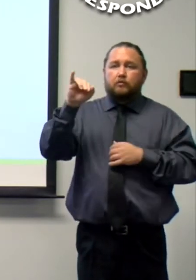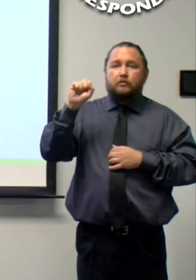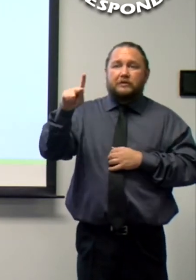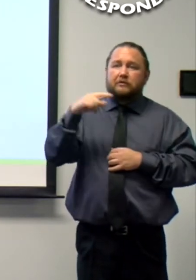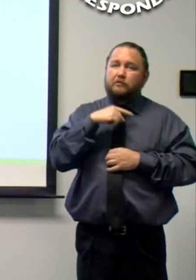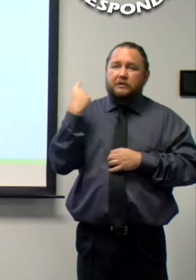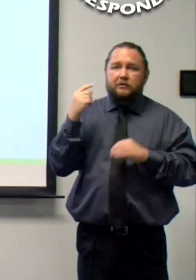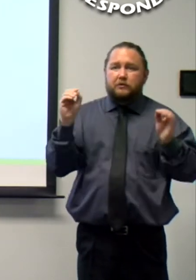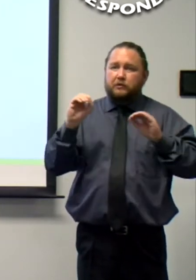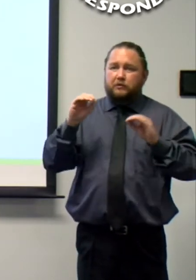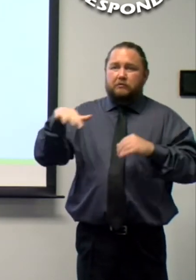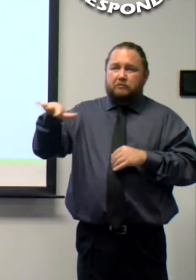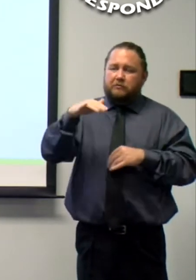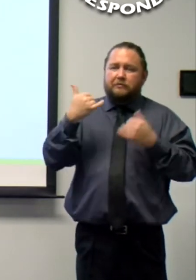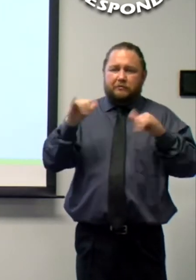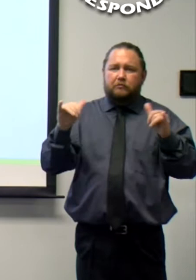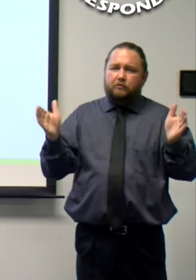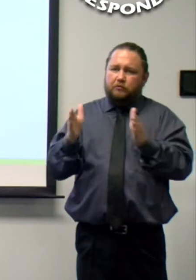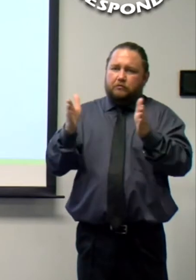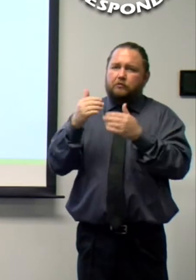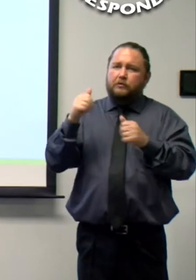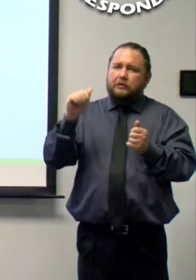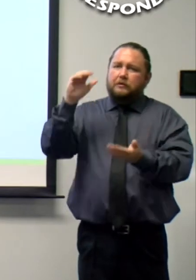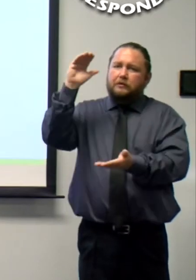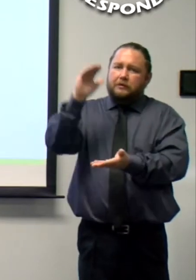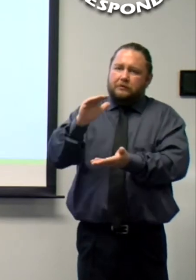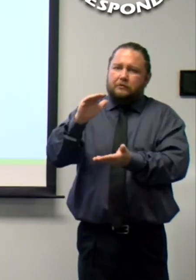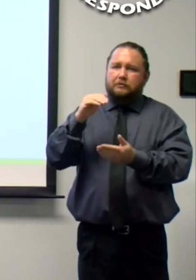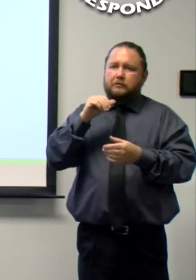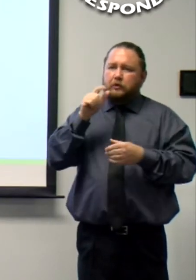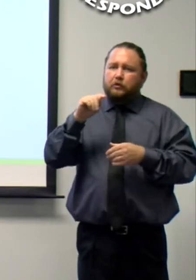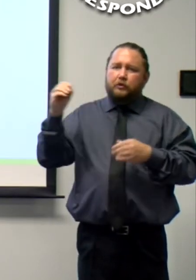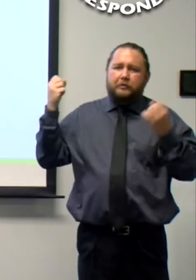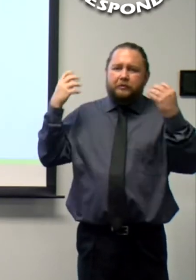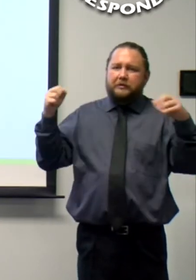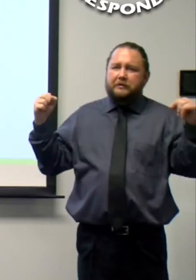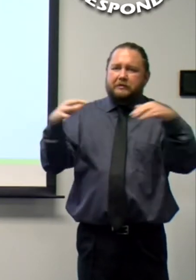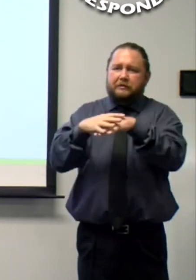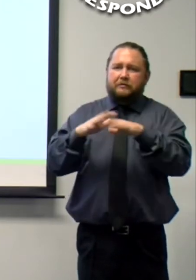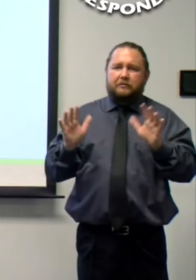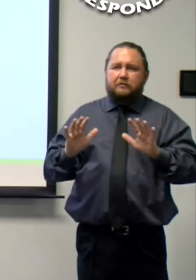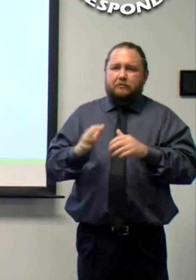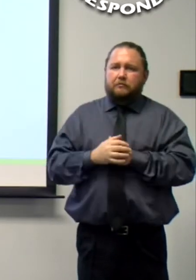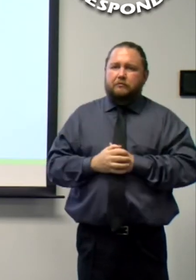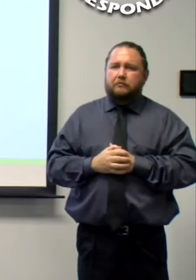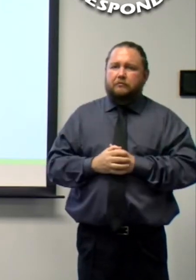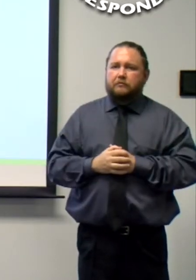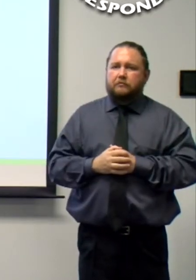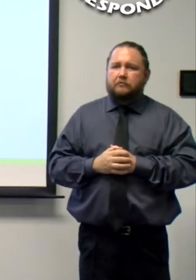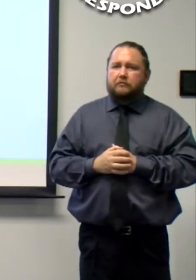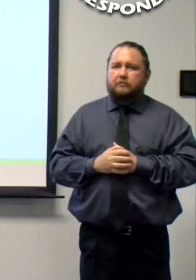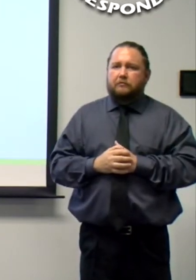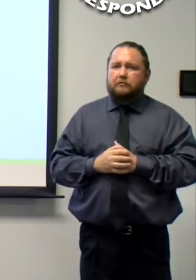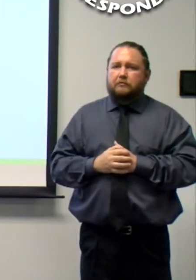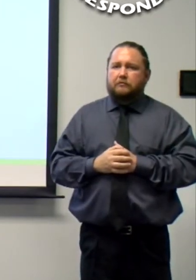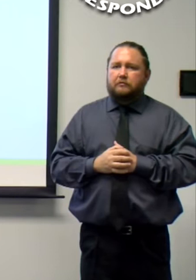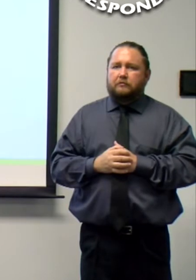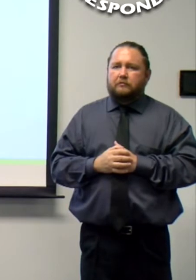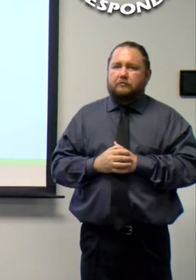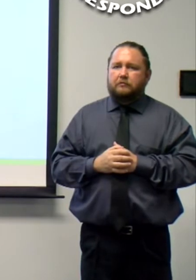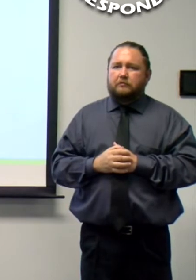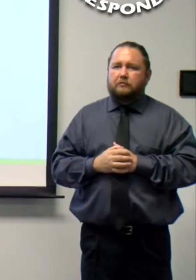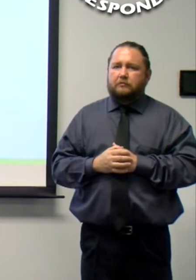phase 2, and the state of New Hampshire, the governor of New Hampshire, are looking at all this information in deciding how